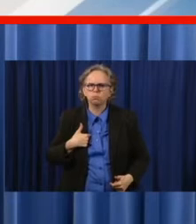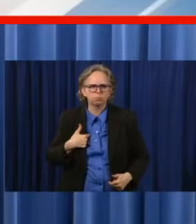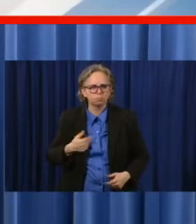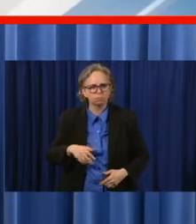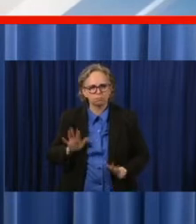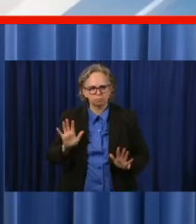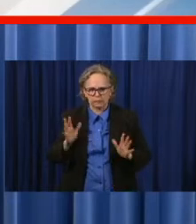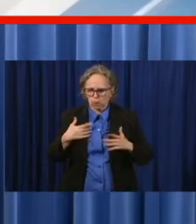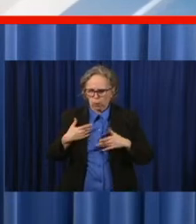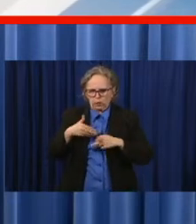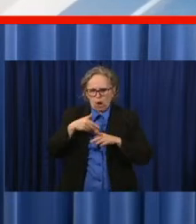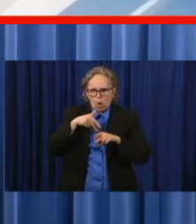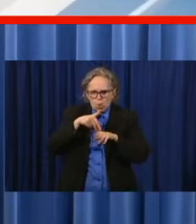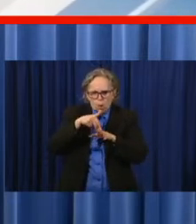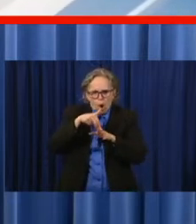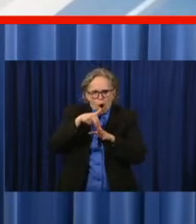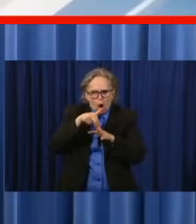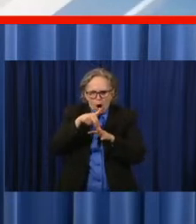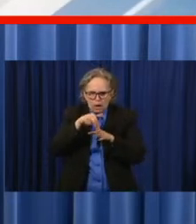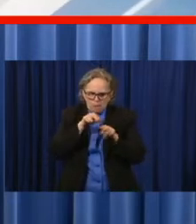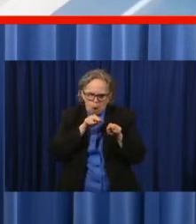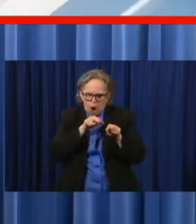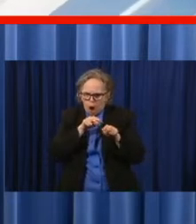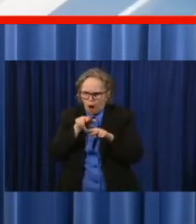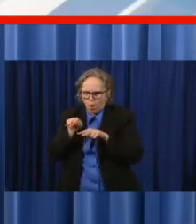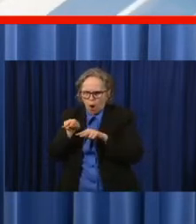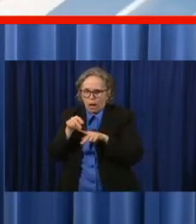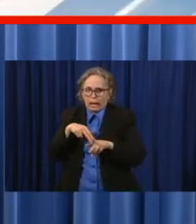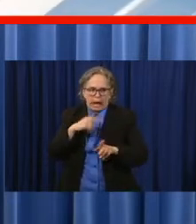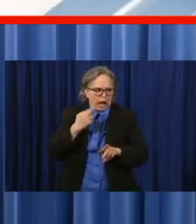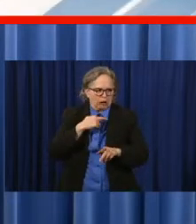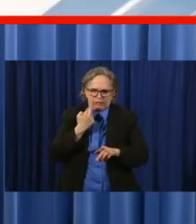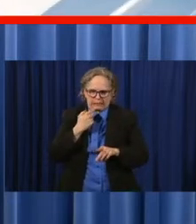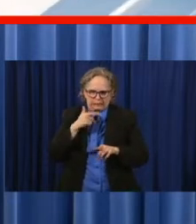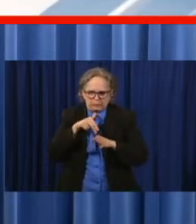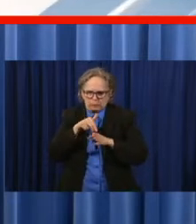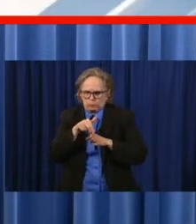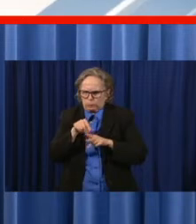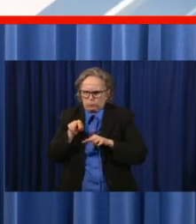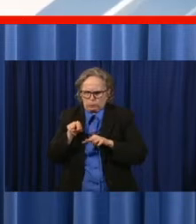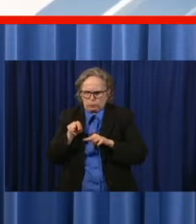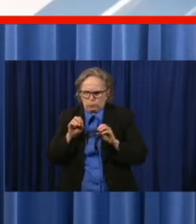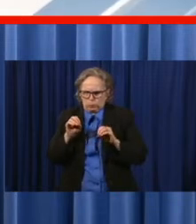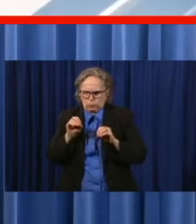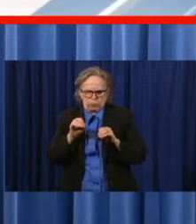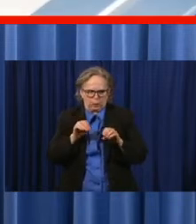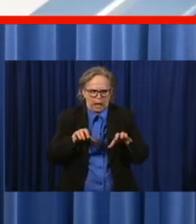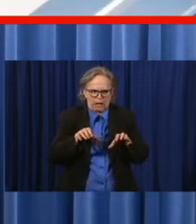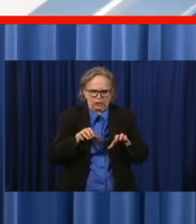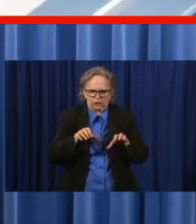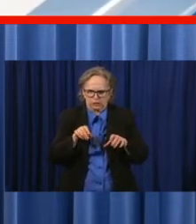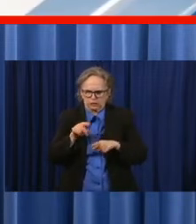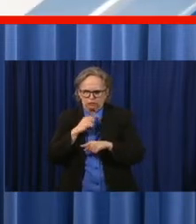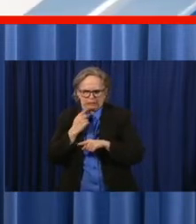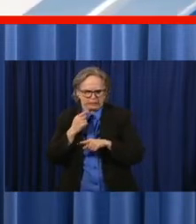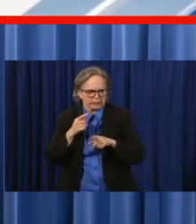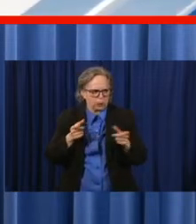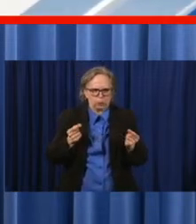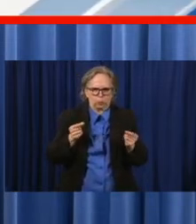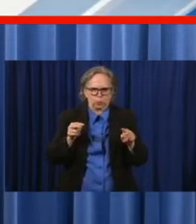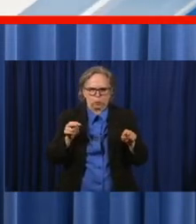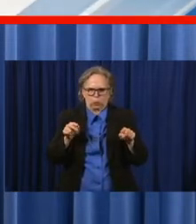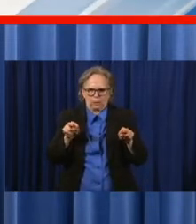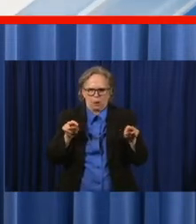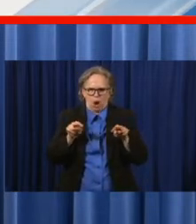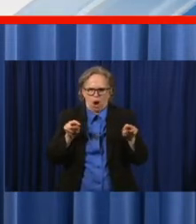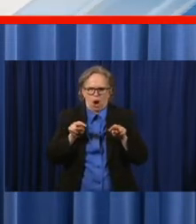This is a high risk, but it's a risk if we didn't do anything. And so to my fellow Ohioans who,